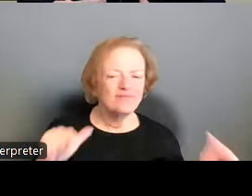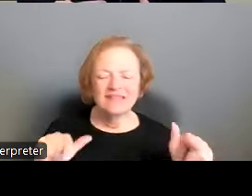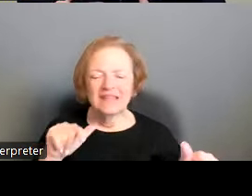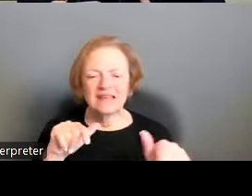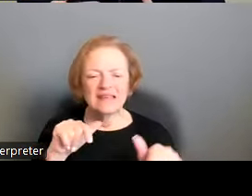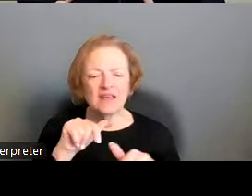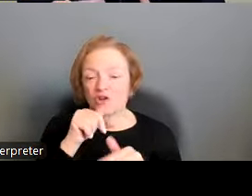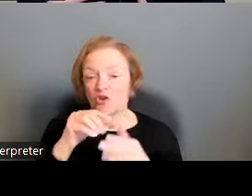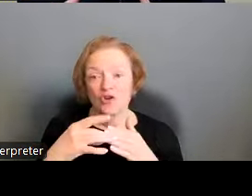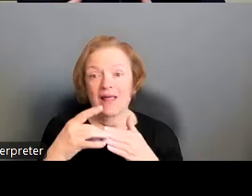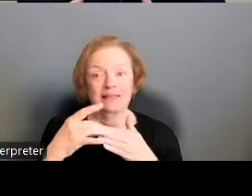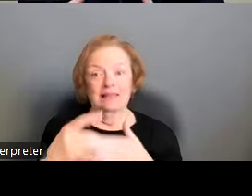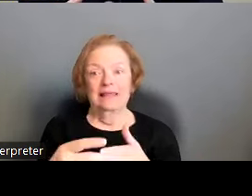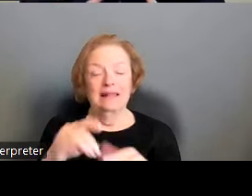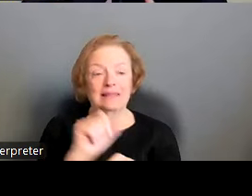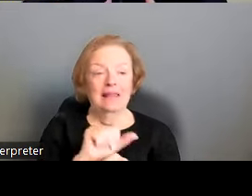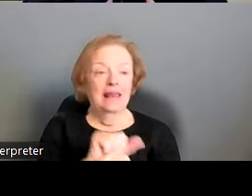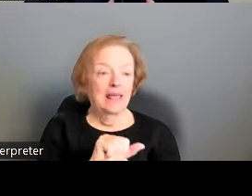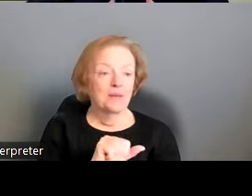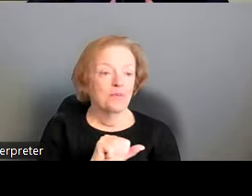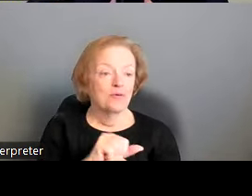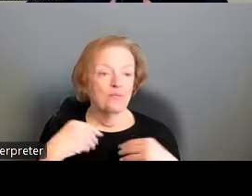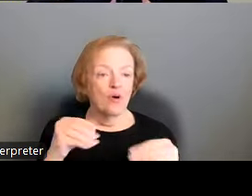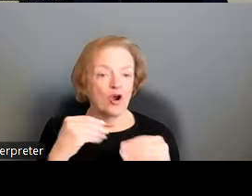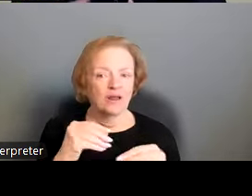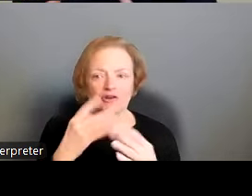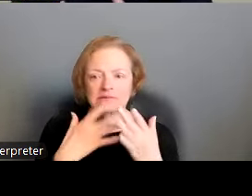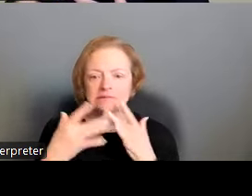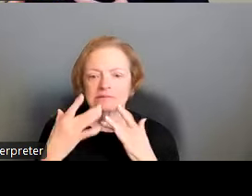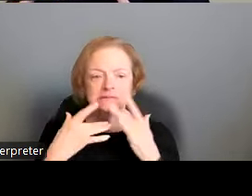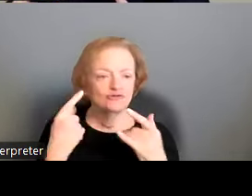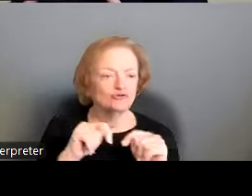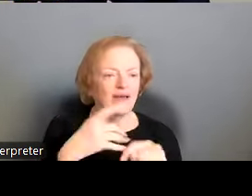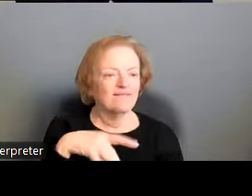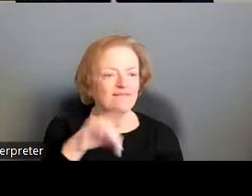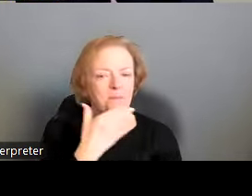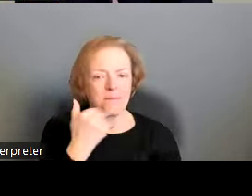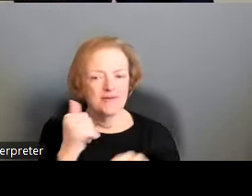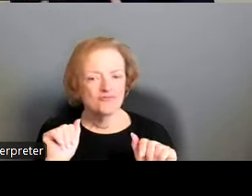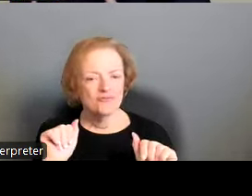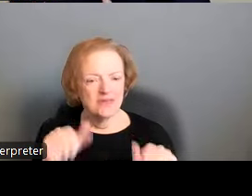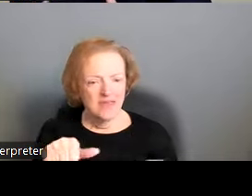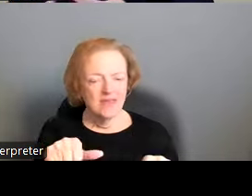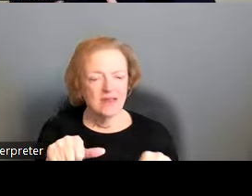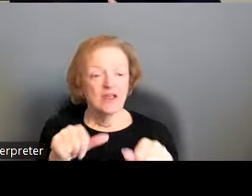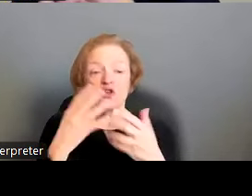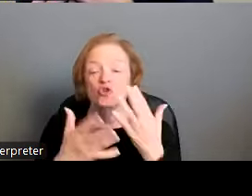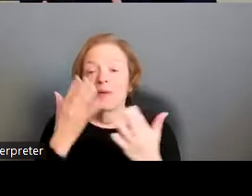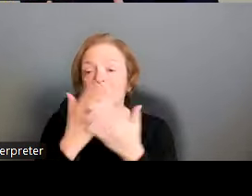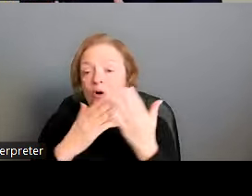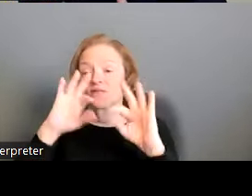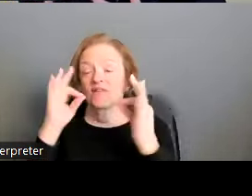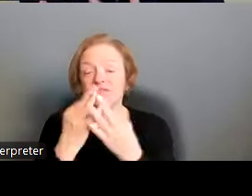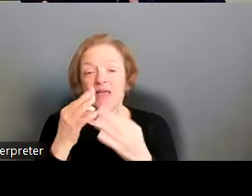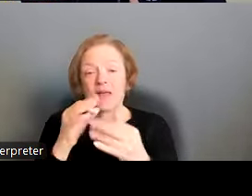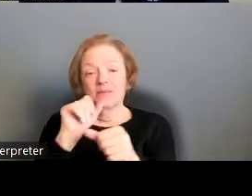the labor market. You're going to be scrounging. And if you hadn't been working prior to COVID, you might be part of the family's effort to